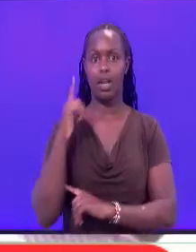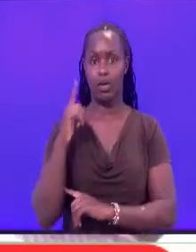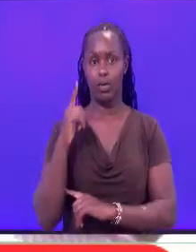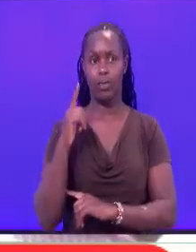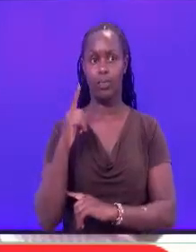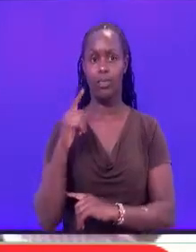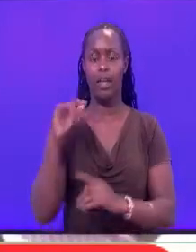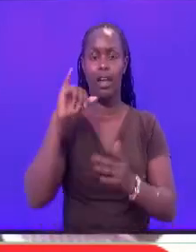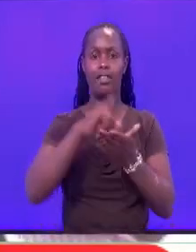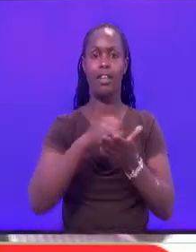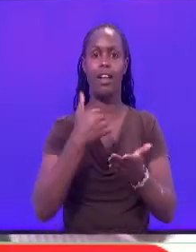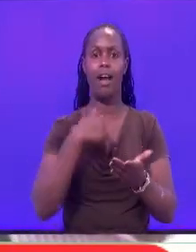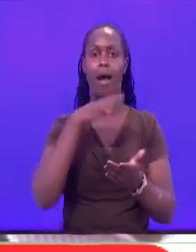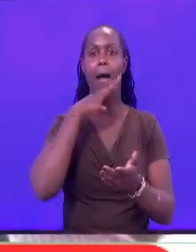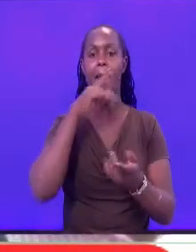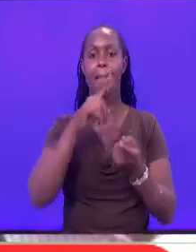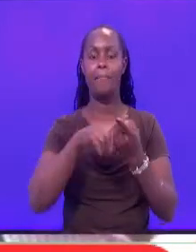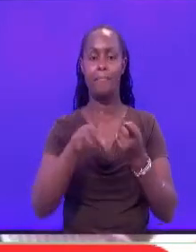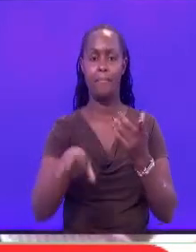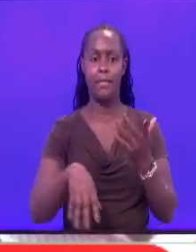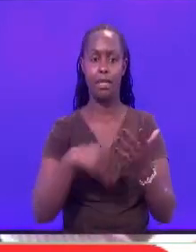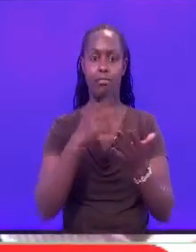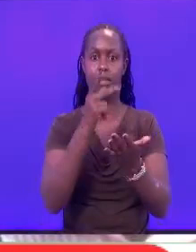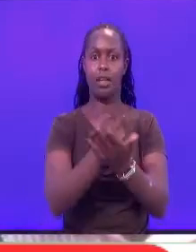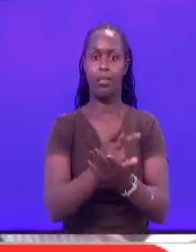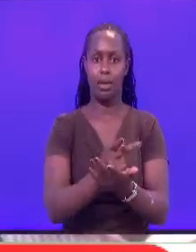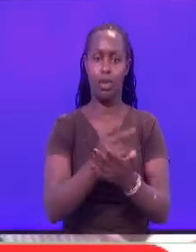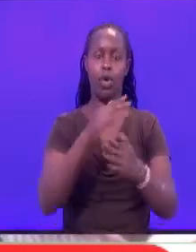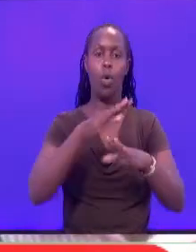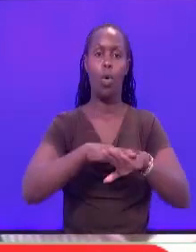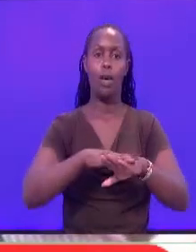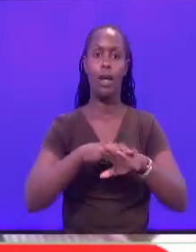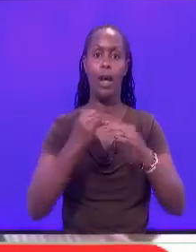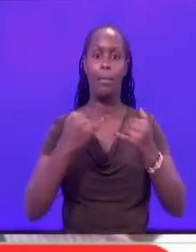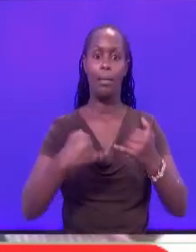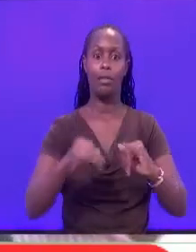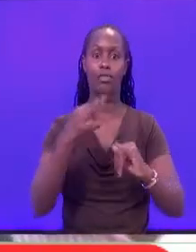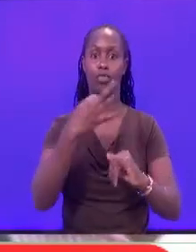roadblock that has been placed in the way of the implementation of the bomber's